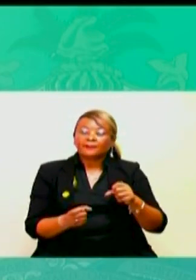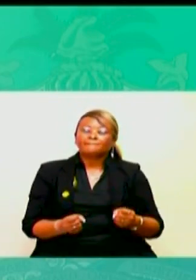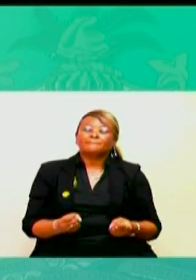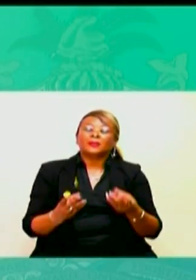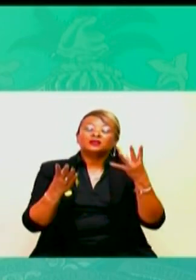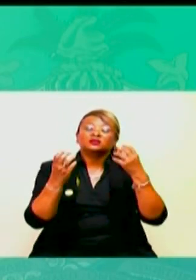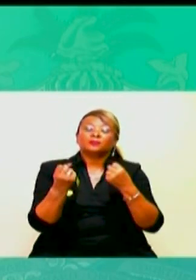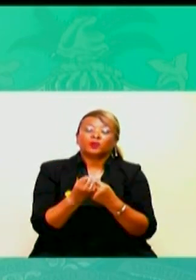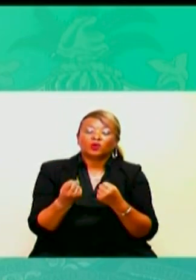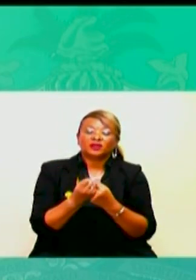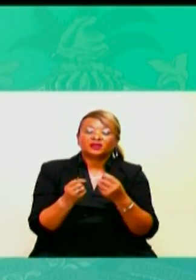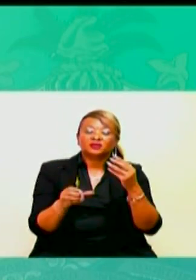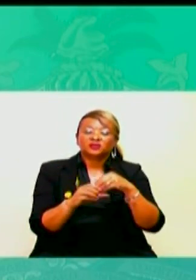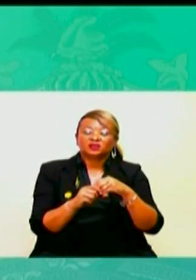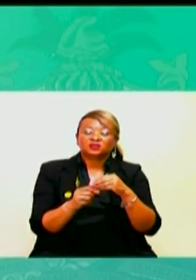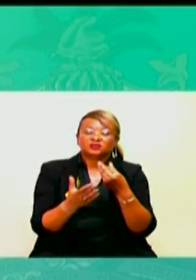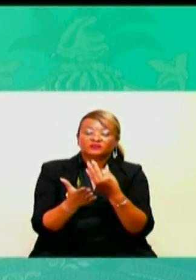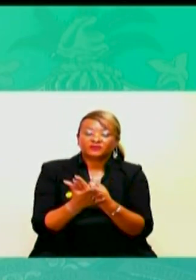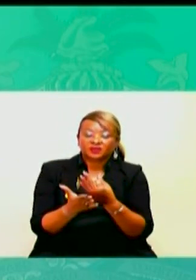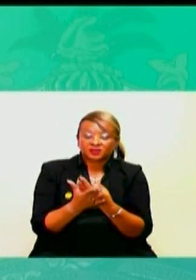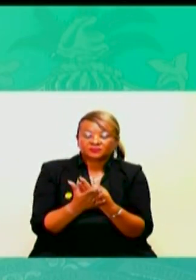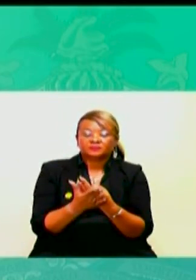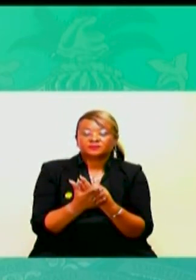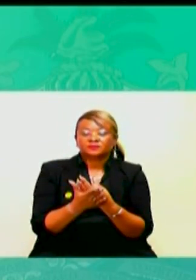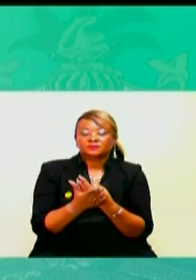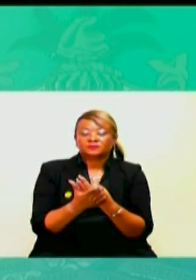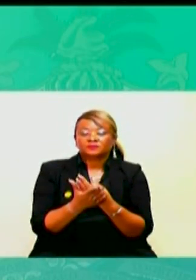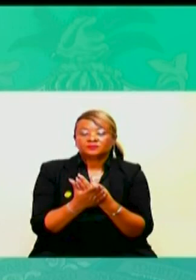an injection of funding.